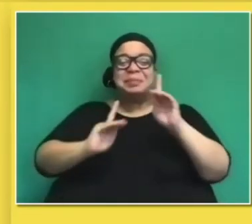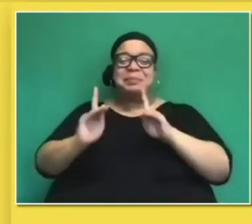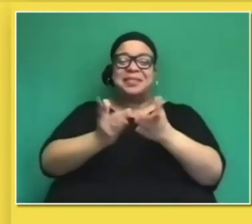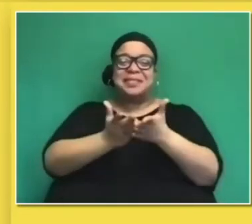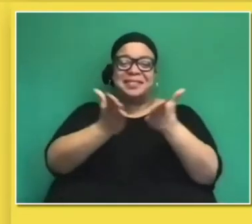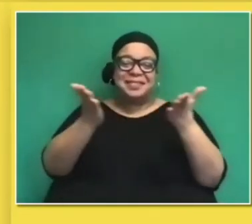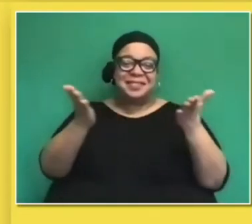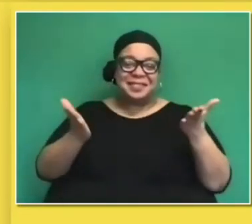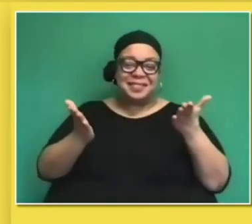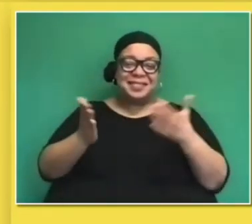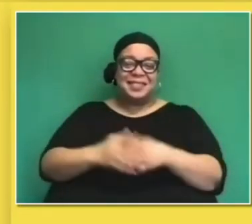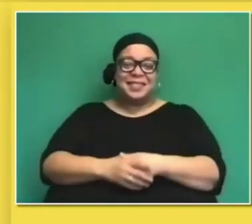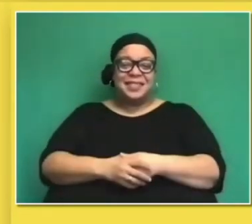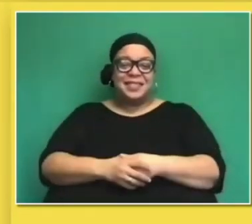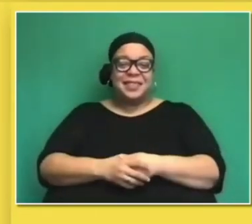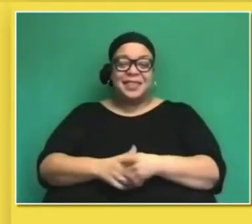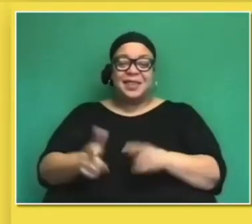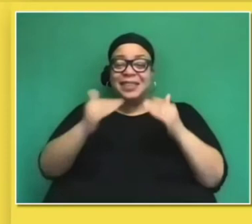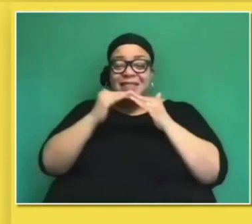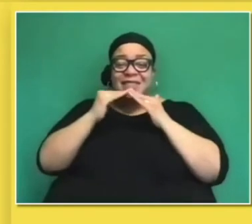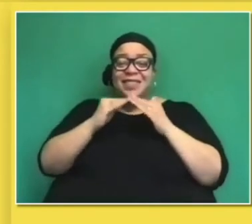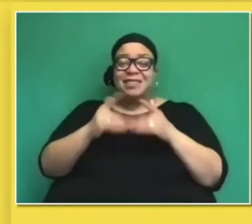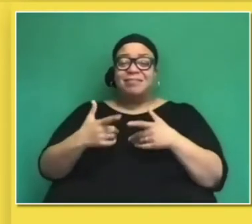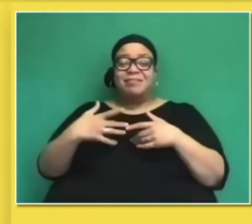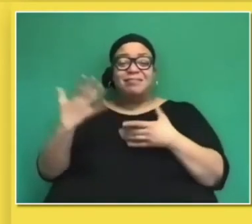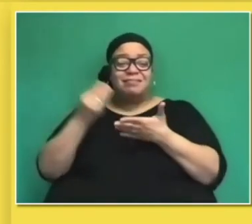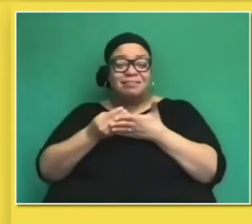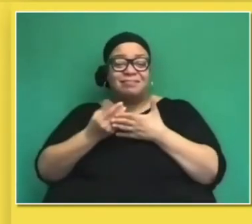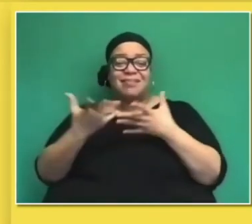As Reverend Barber opened,